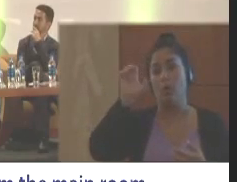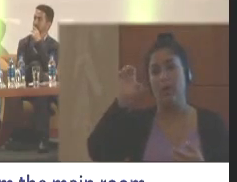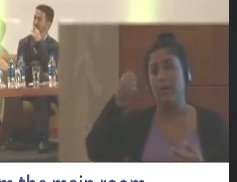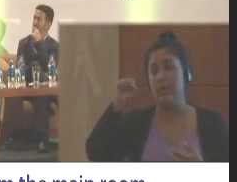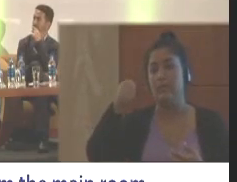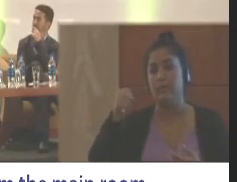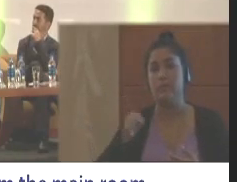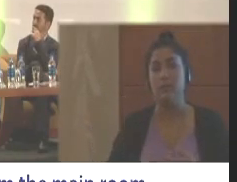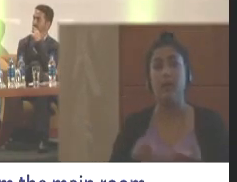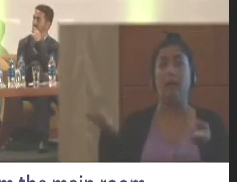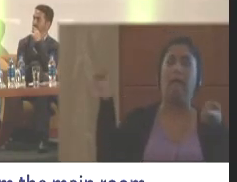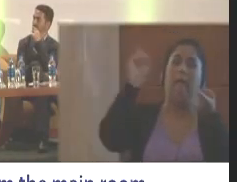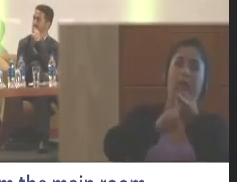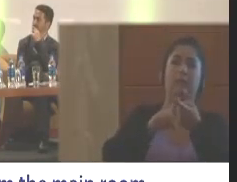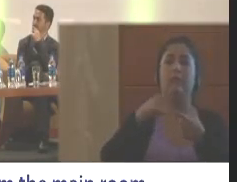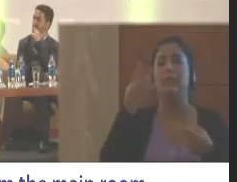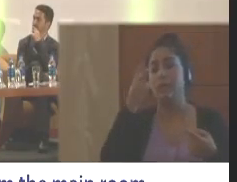to